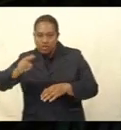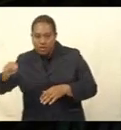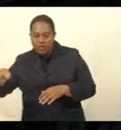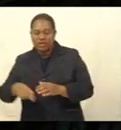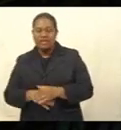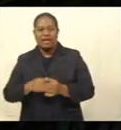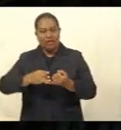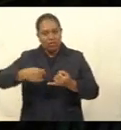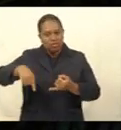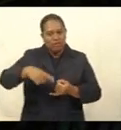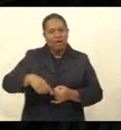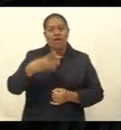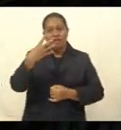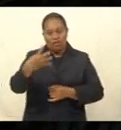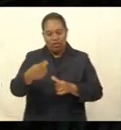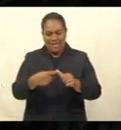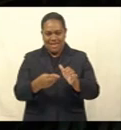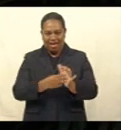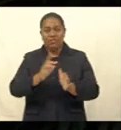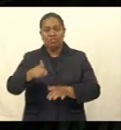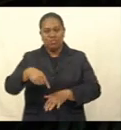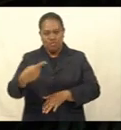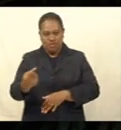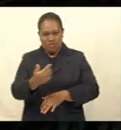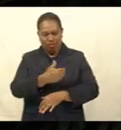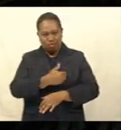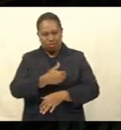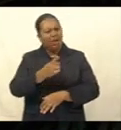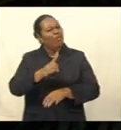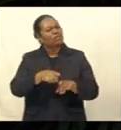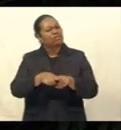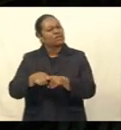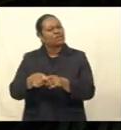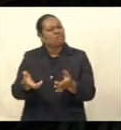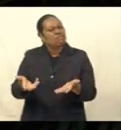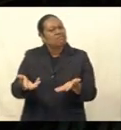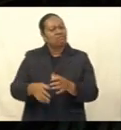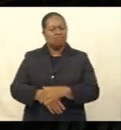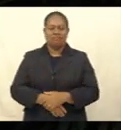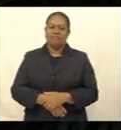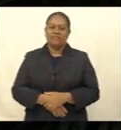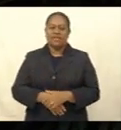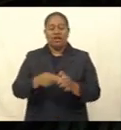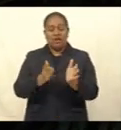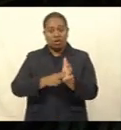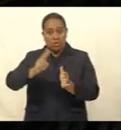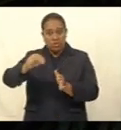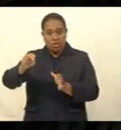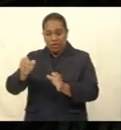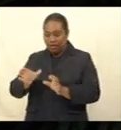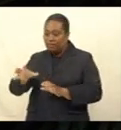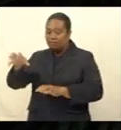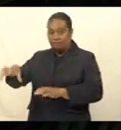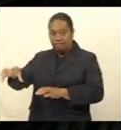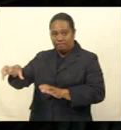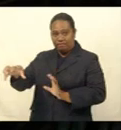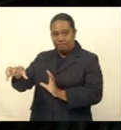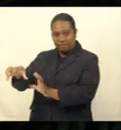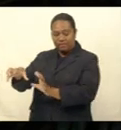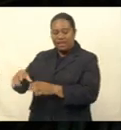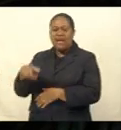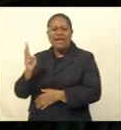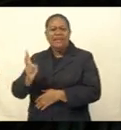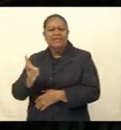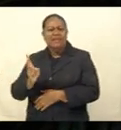area from 4 a.m. tomorrow. Now, what does that mean? It means the Nosori containment area will